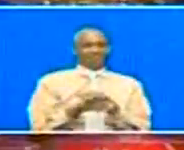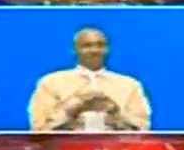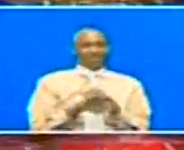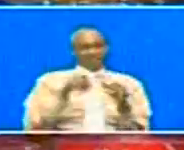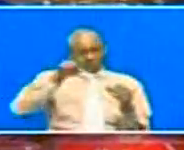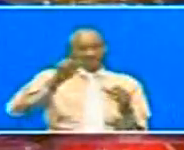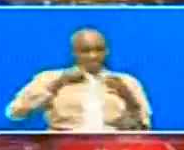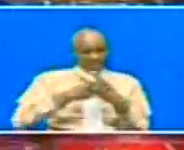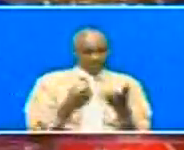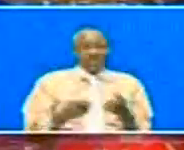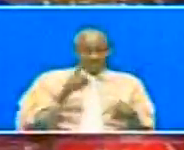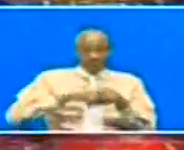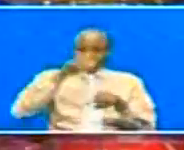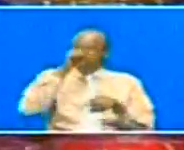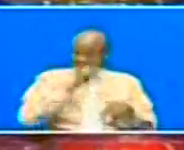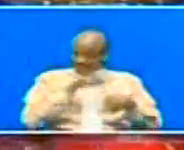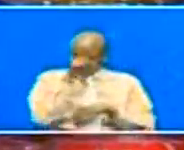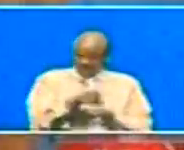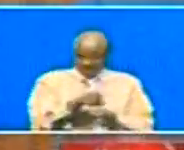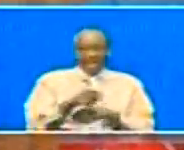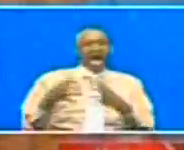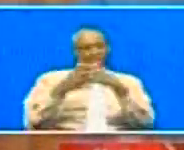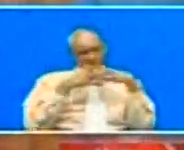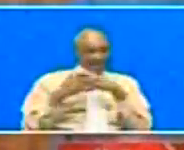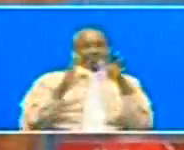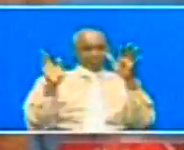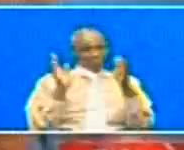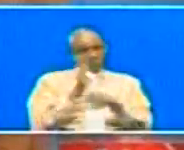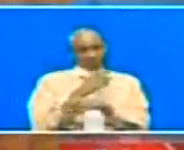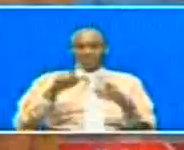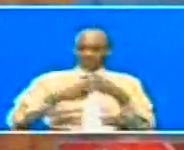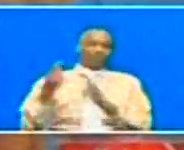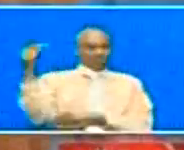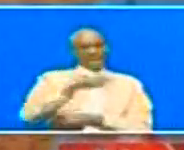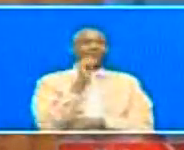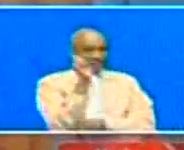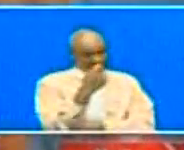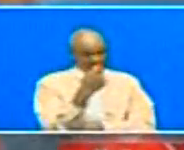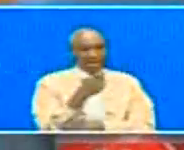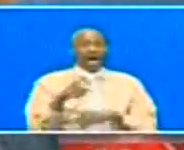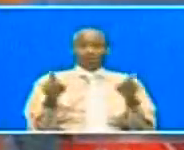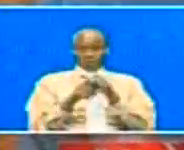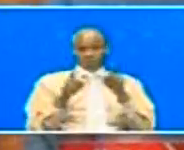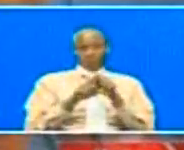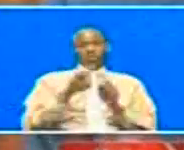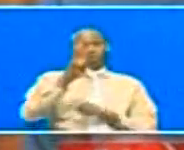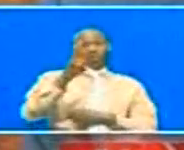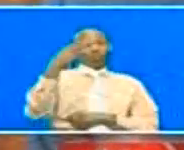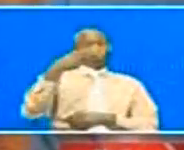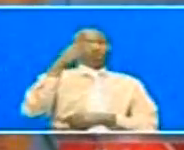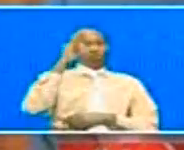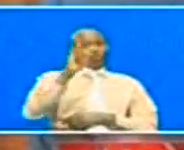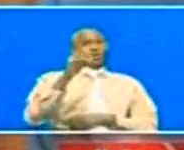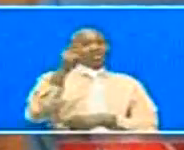infiltration or invasion of American music into, and then of course now Whitney Houston herself. Golden